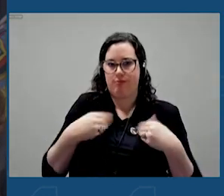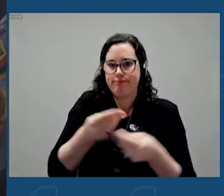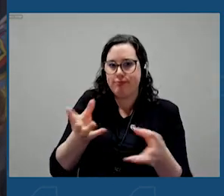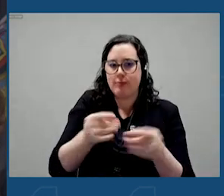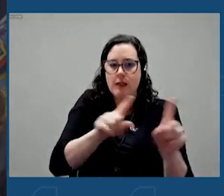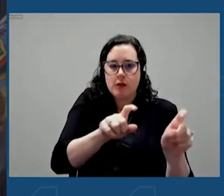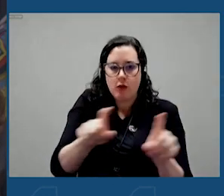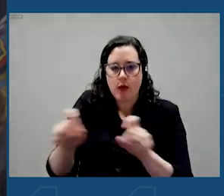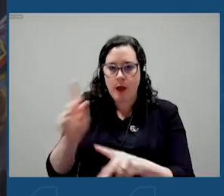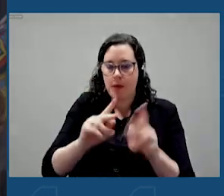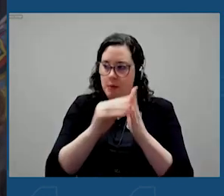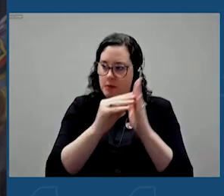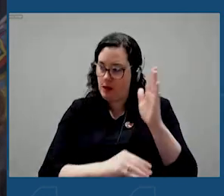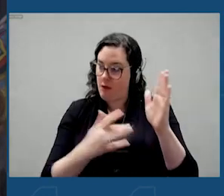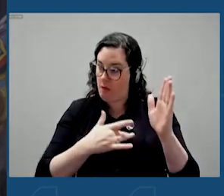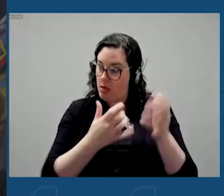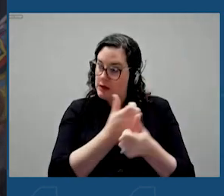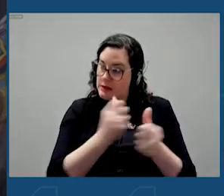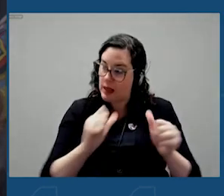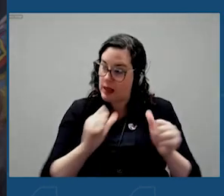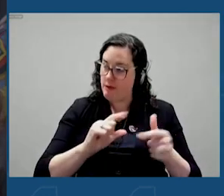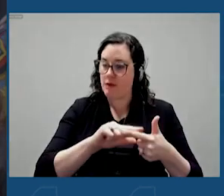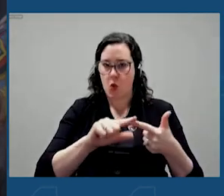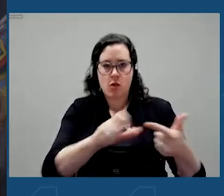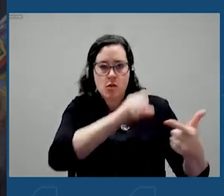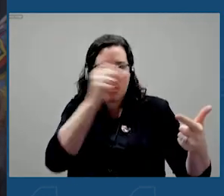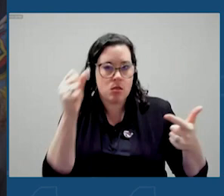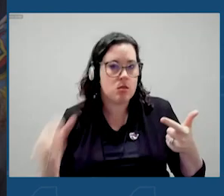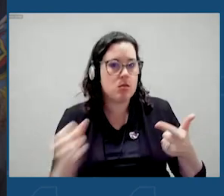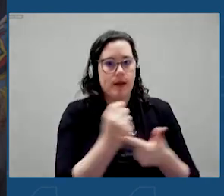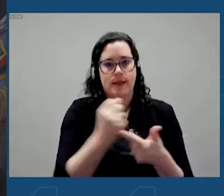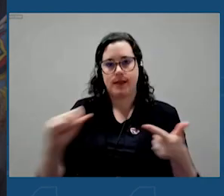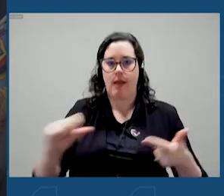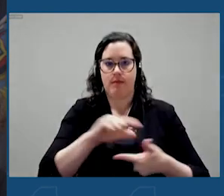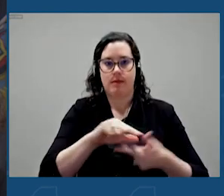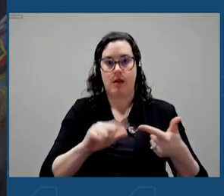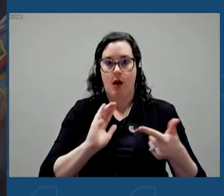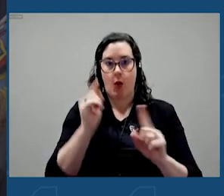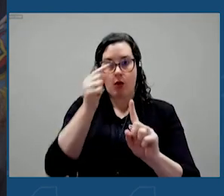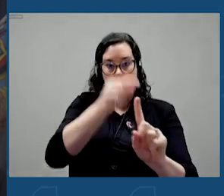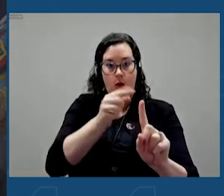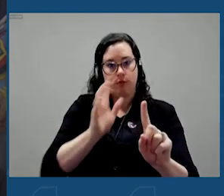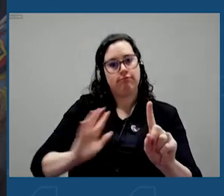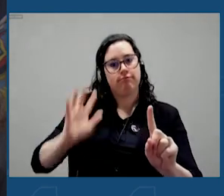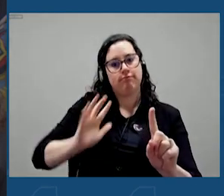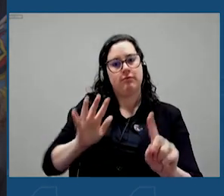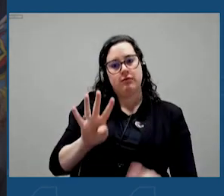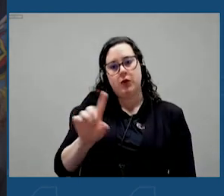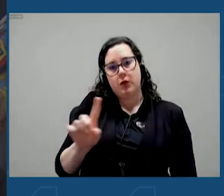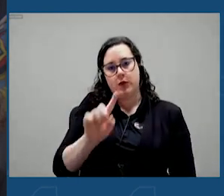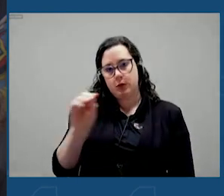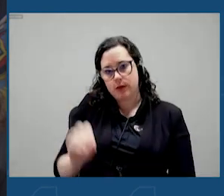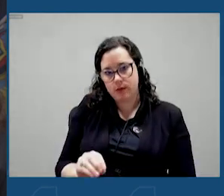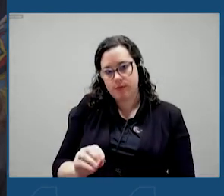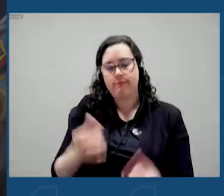safe or very safe, that's our goal, has gone from 40% to